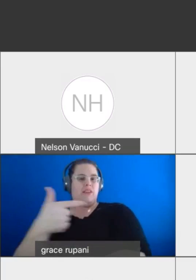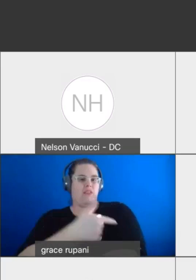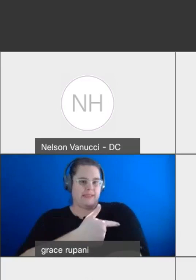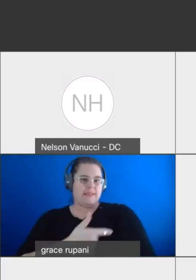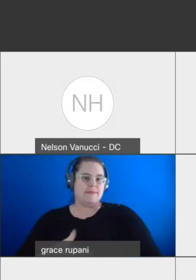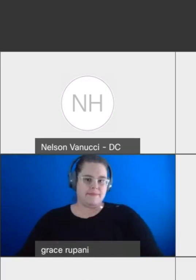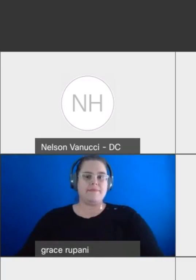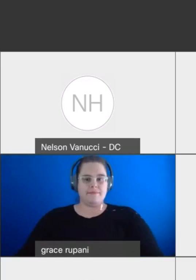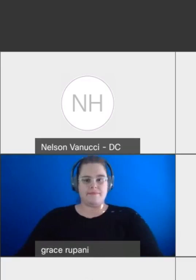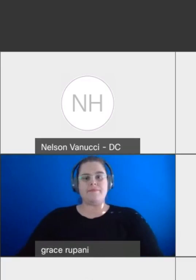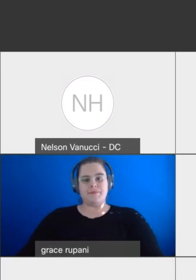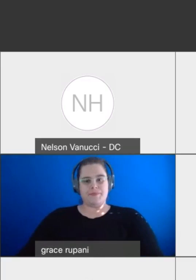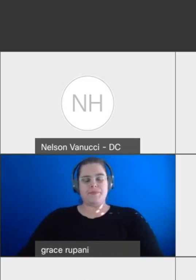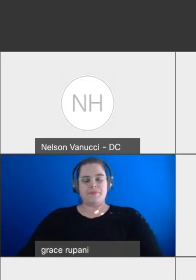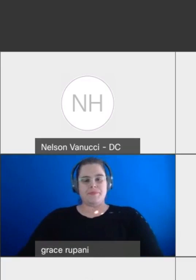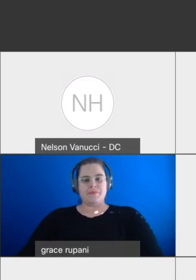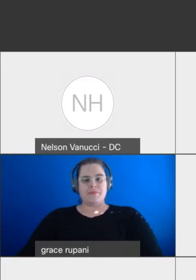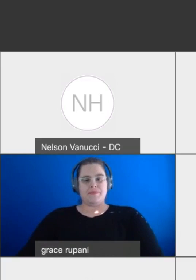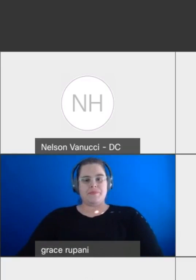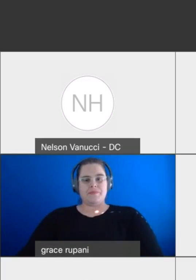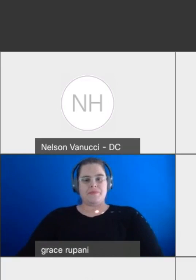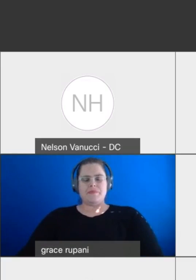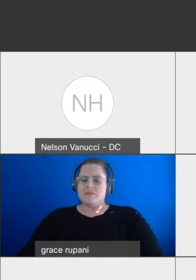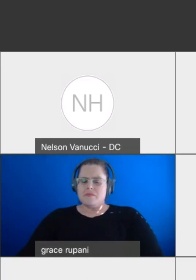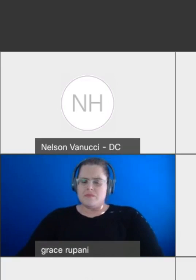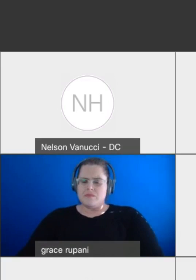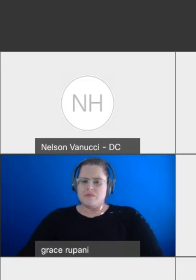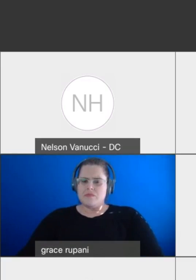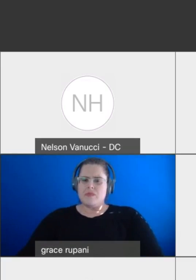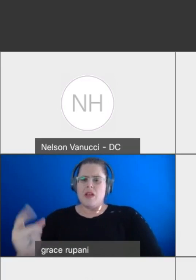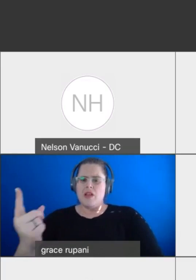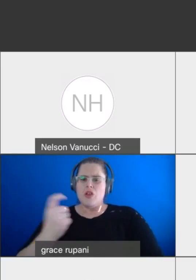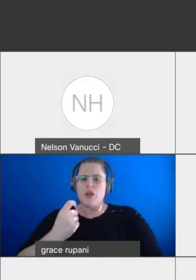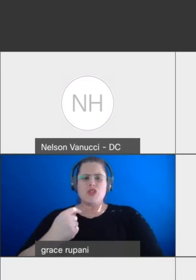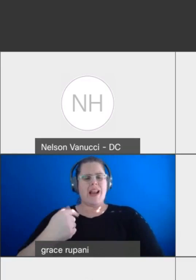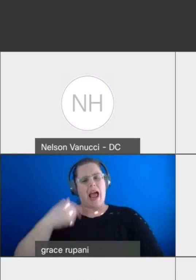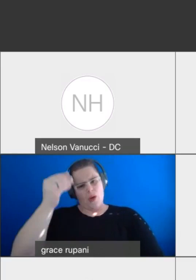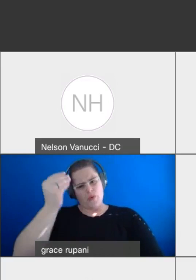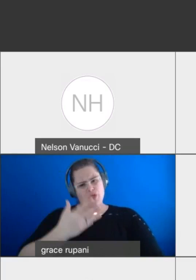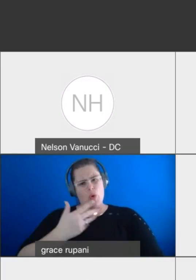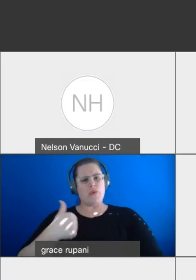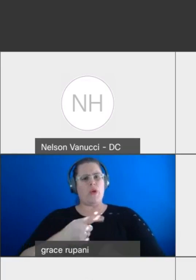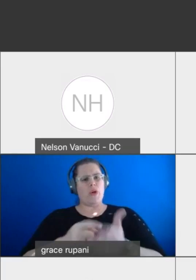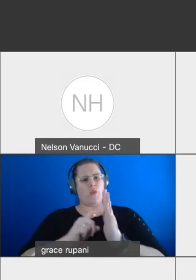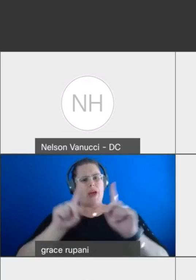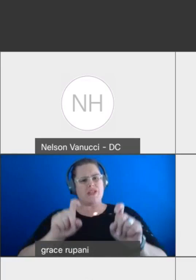So there's a question here. I was told that we are to test our staff every 2 weeks.